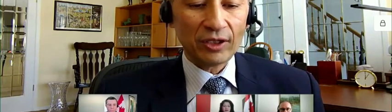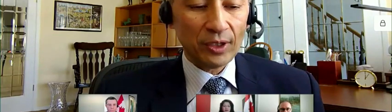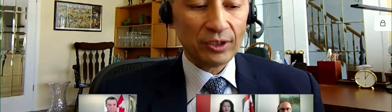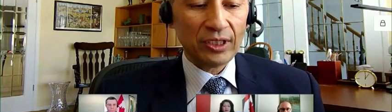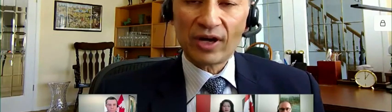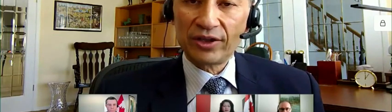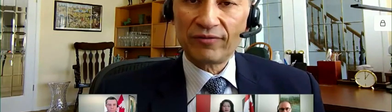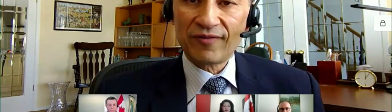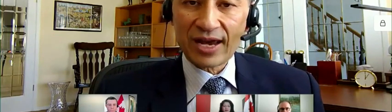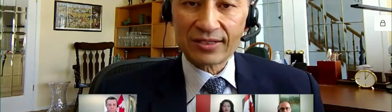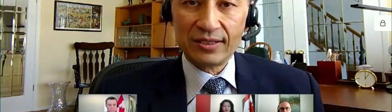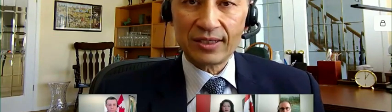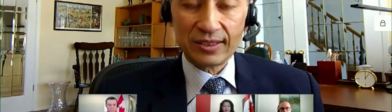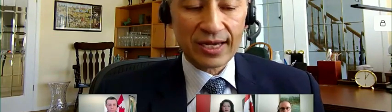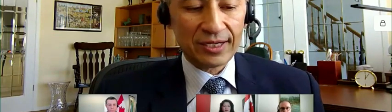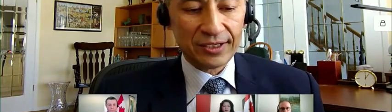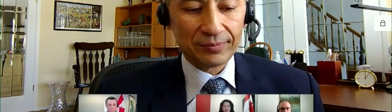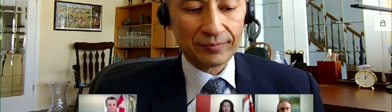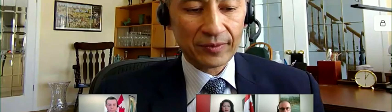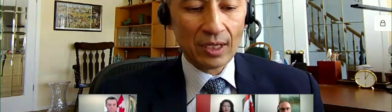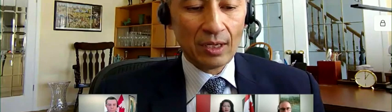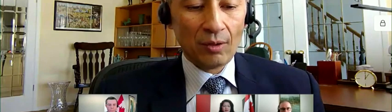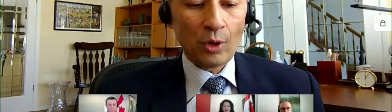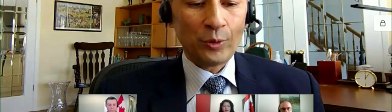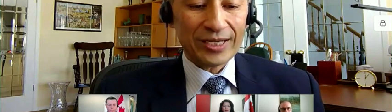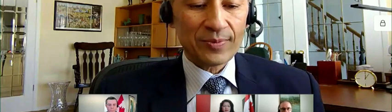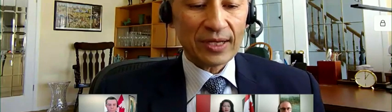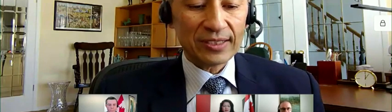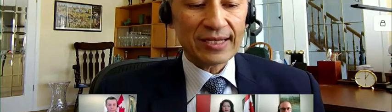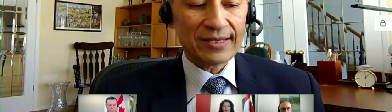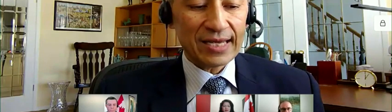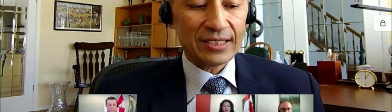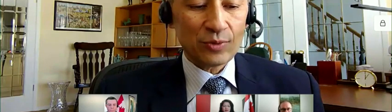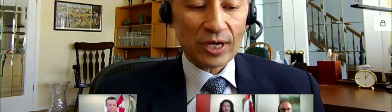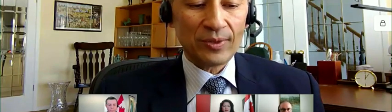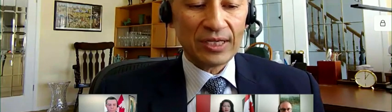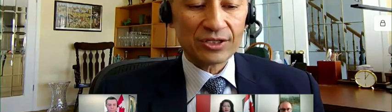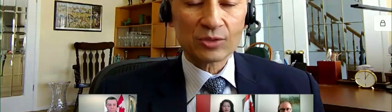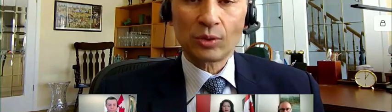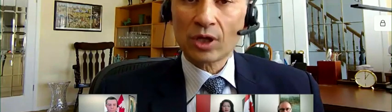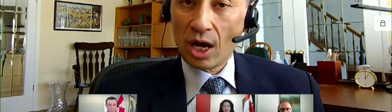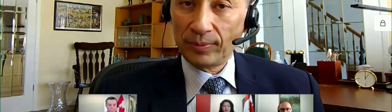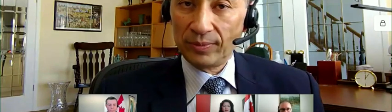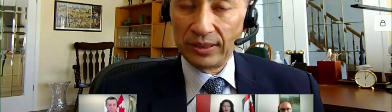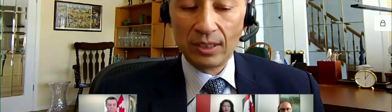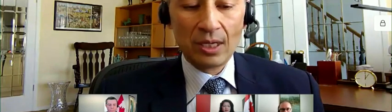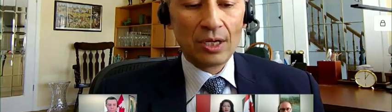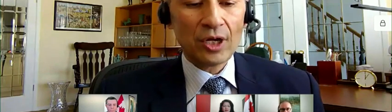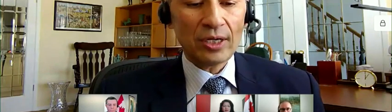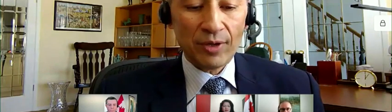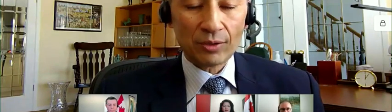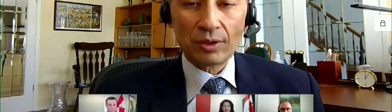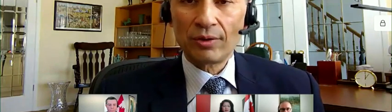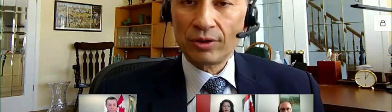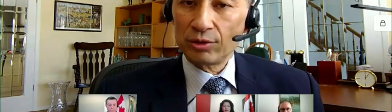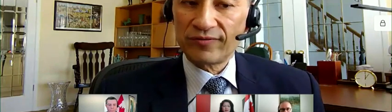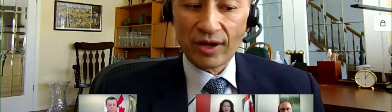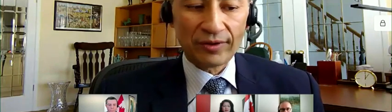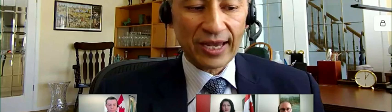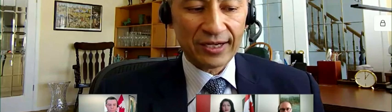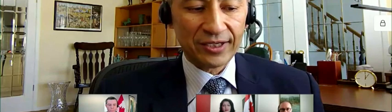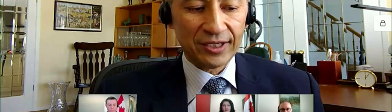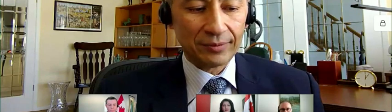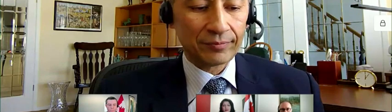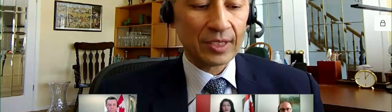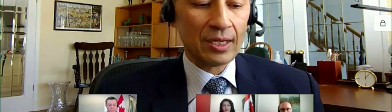including the availability of other vaccines in Canada. What we expect is that NACI recommendations will complement, not mirror, those of